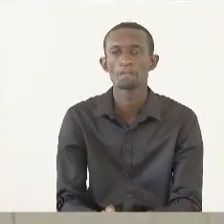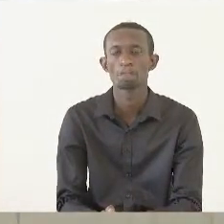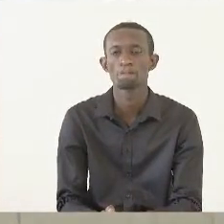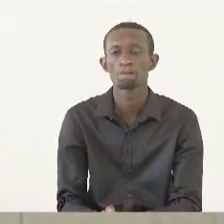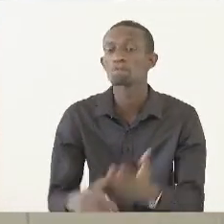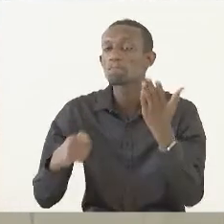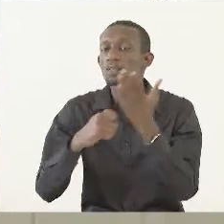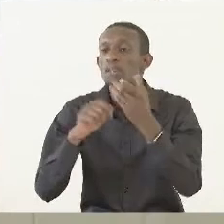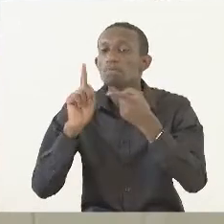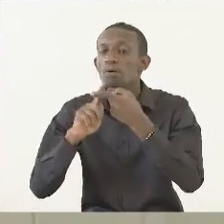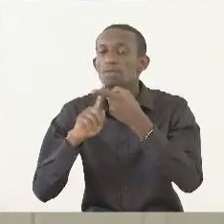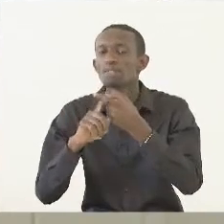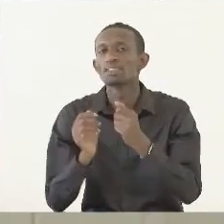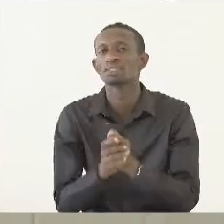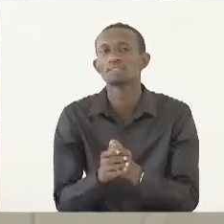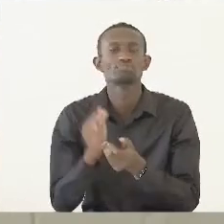reduces